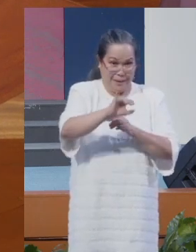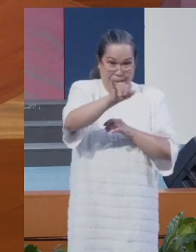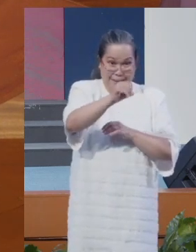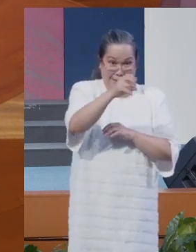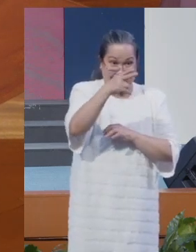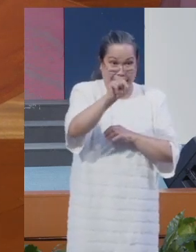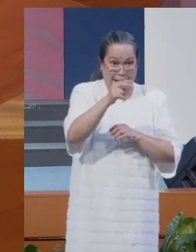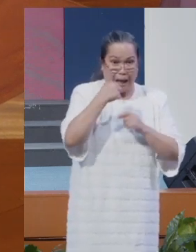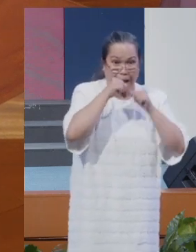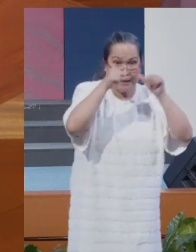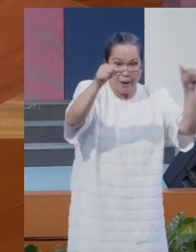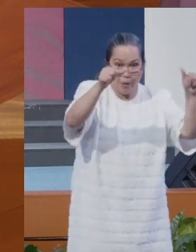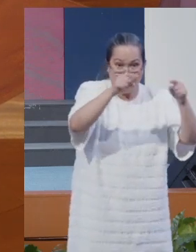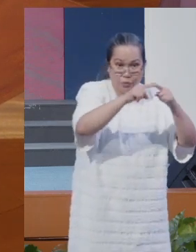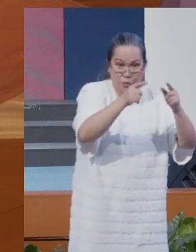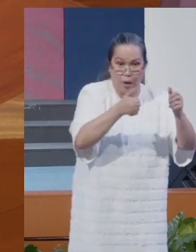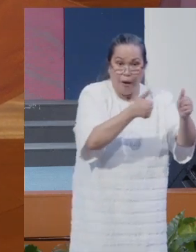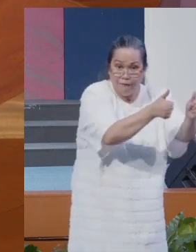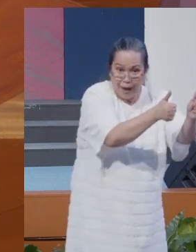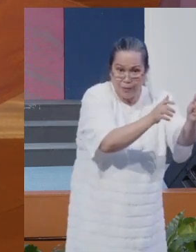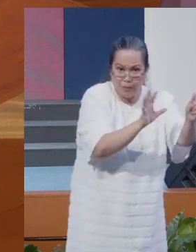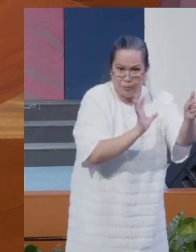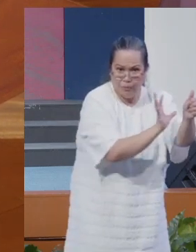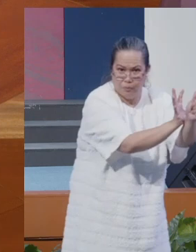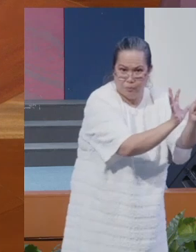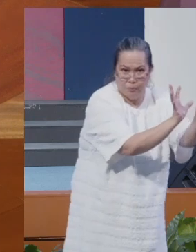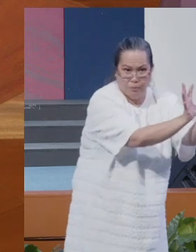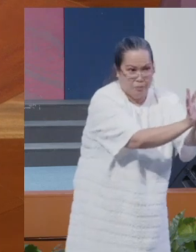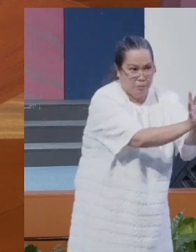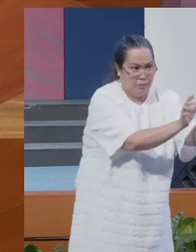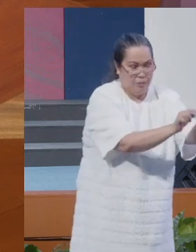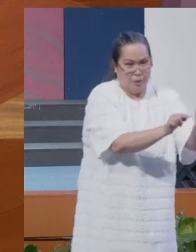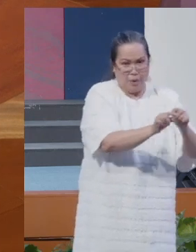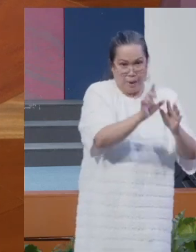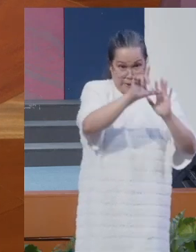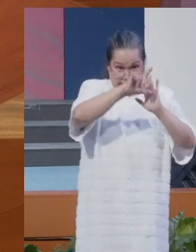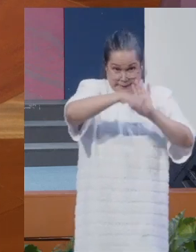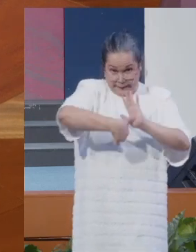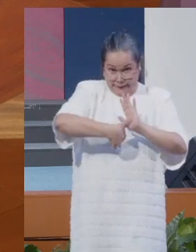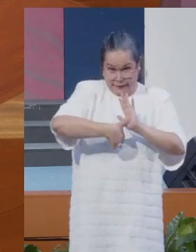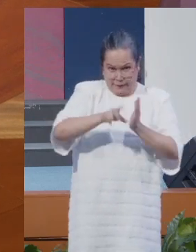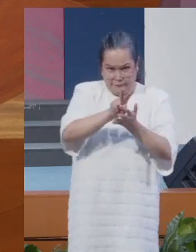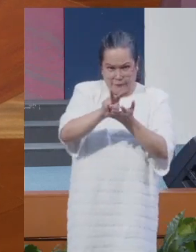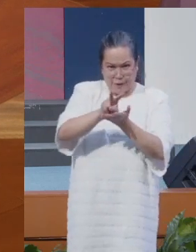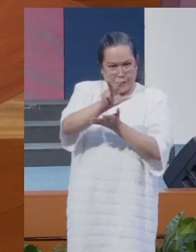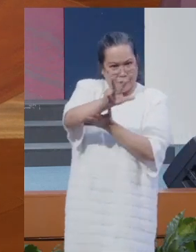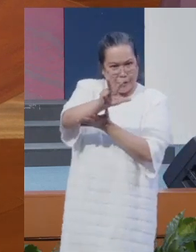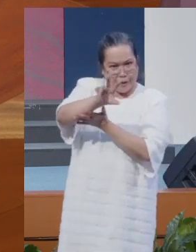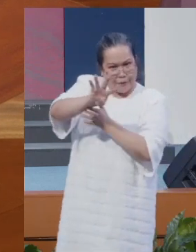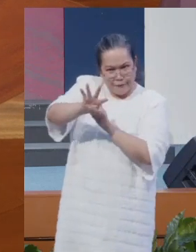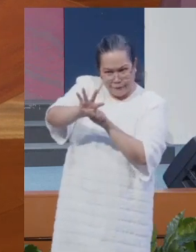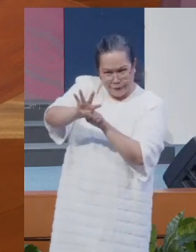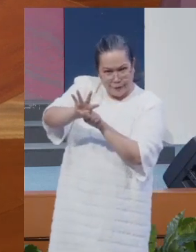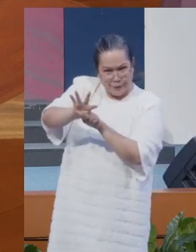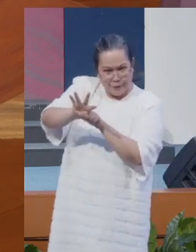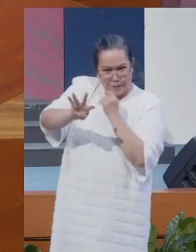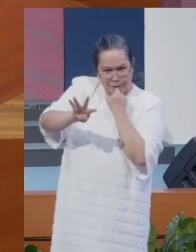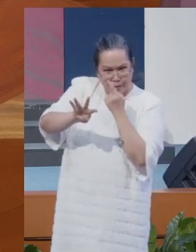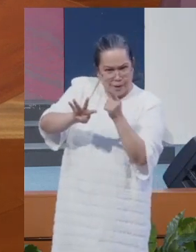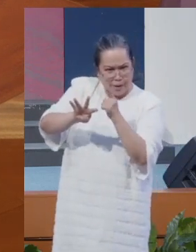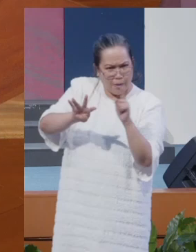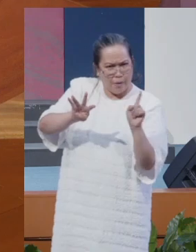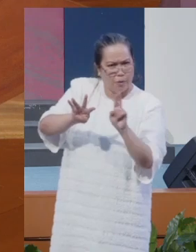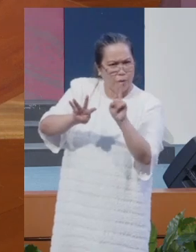anunsyo ni John sa kanyang mga disipulo. Kaya naman siguro, later on sa verse 34 ng ating teksto, ang